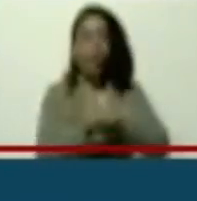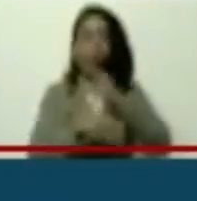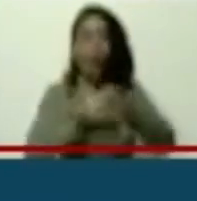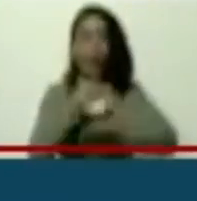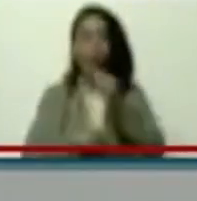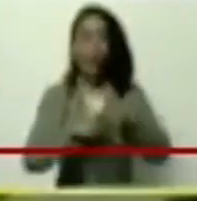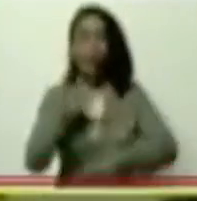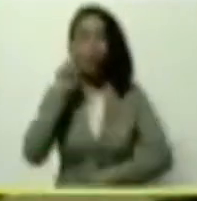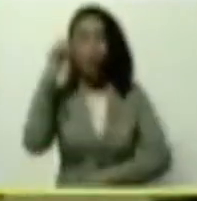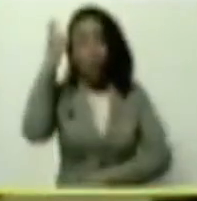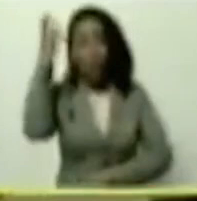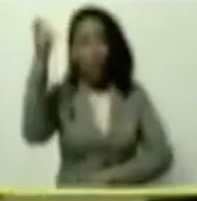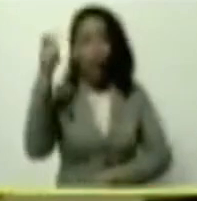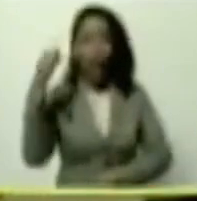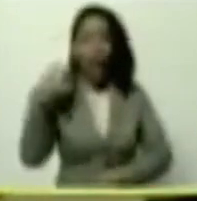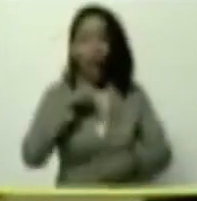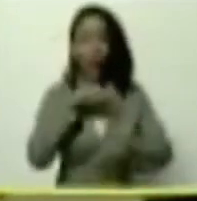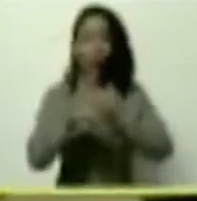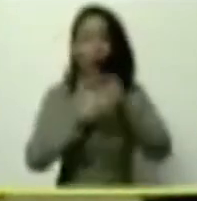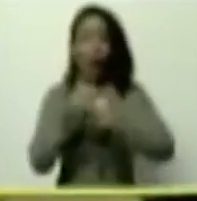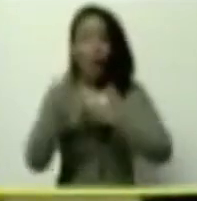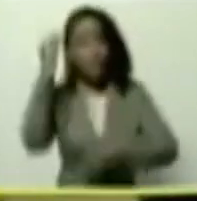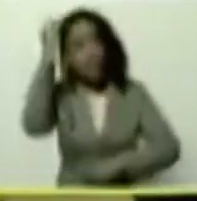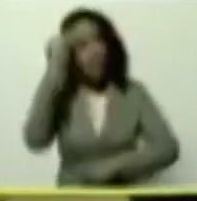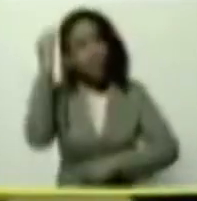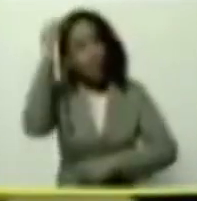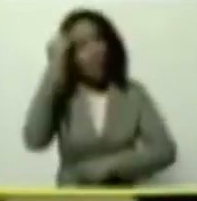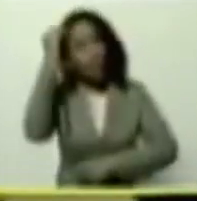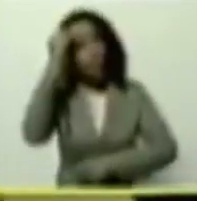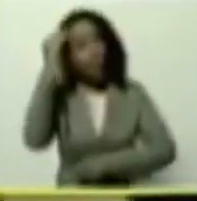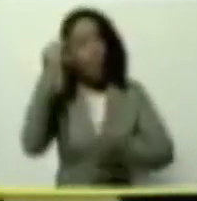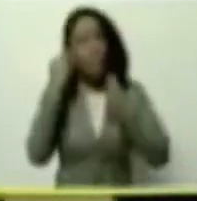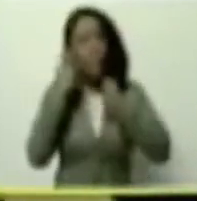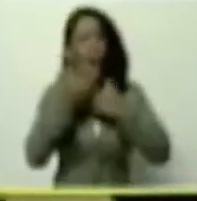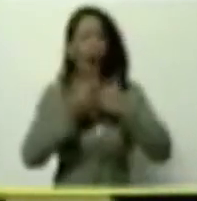idea which solidifies our thinking to move forward in this work.